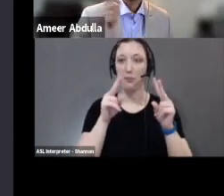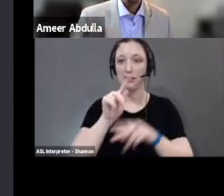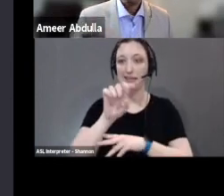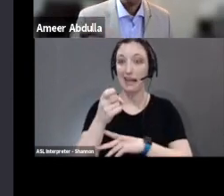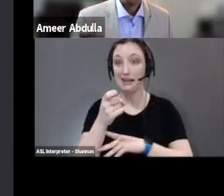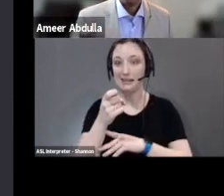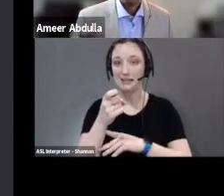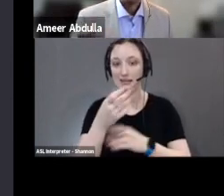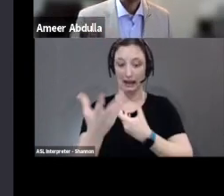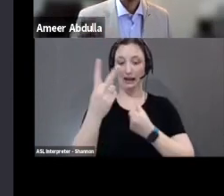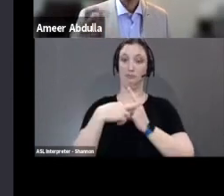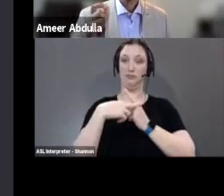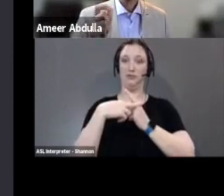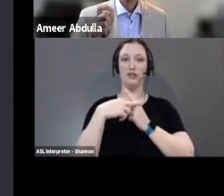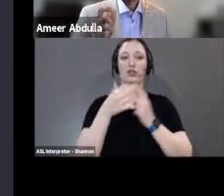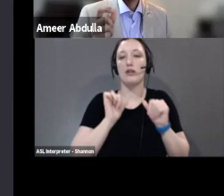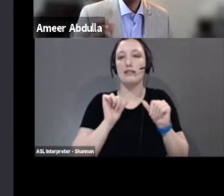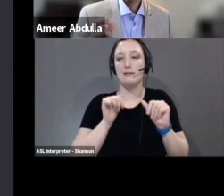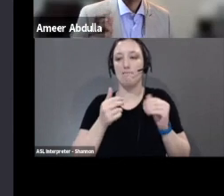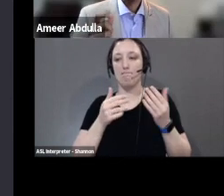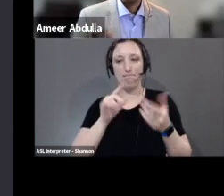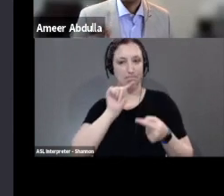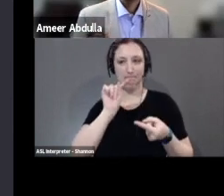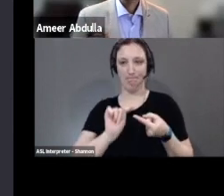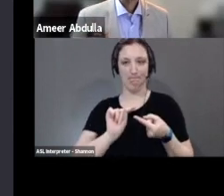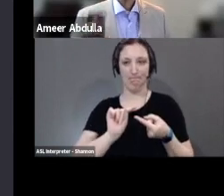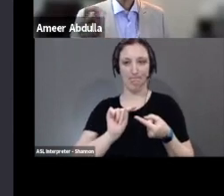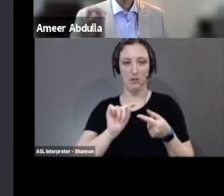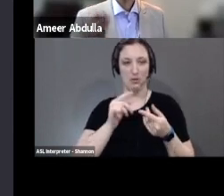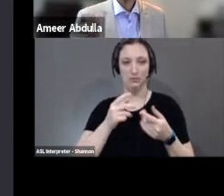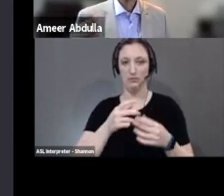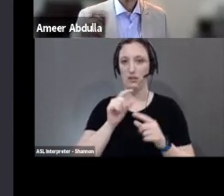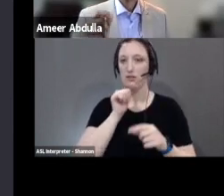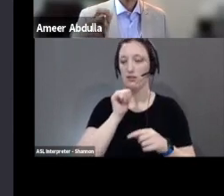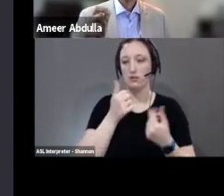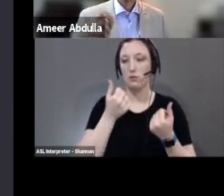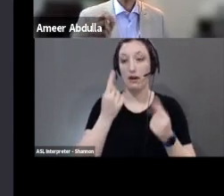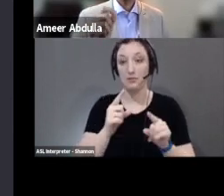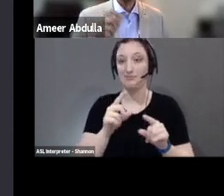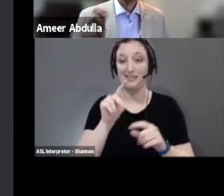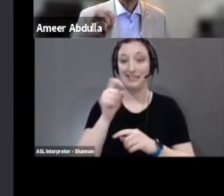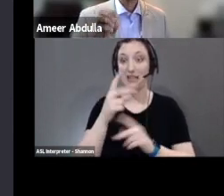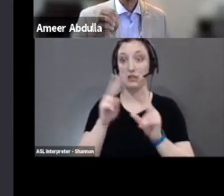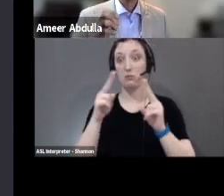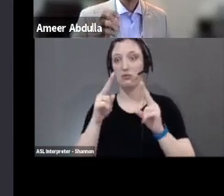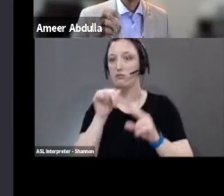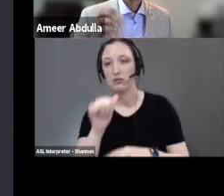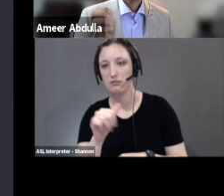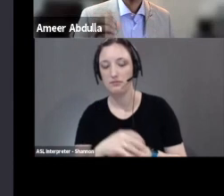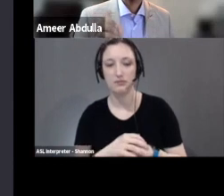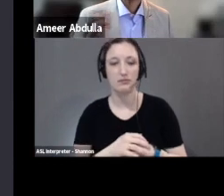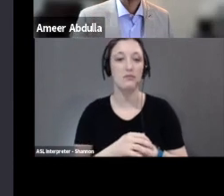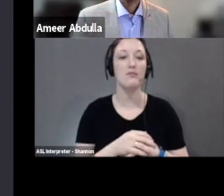that effort, it succeeds mostly, but there are times where there are optimal or